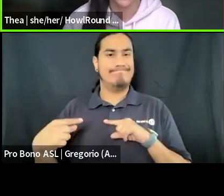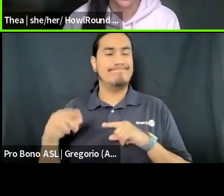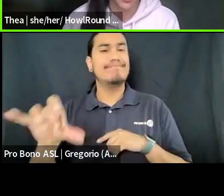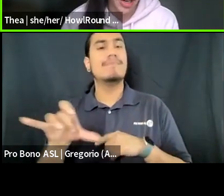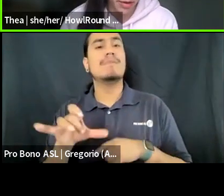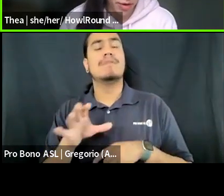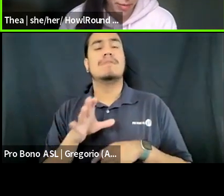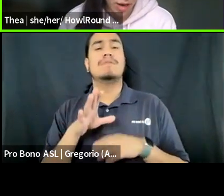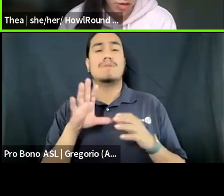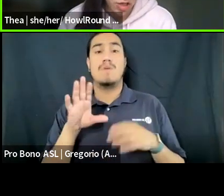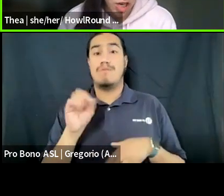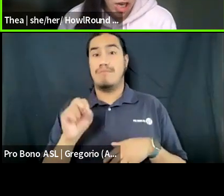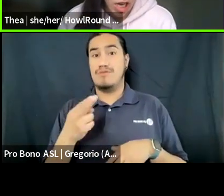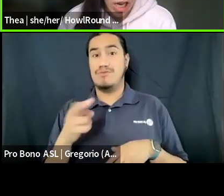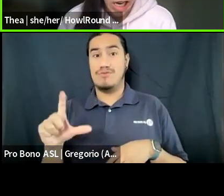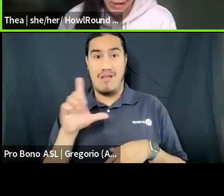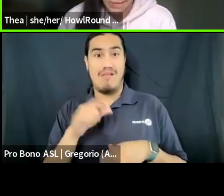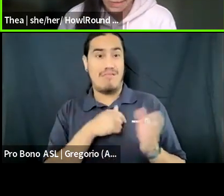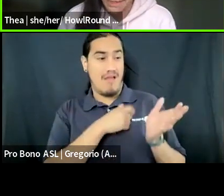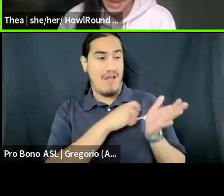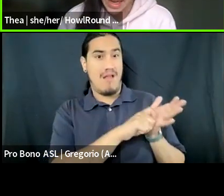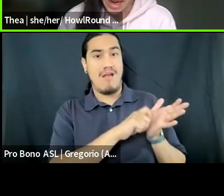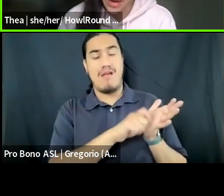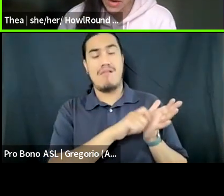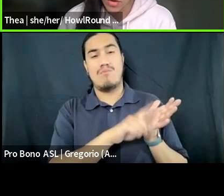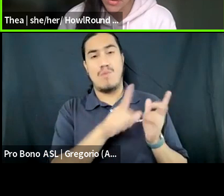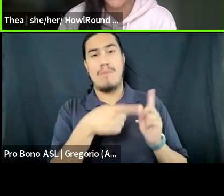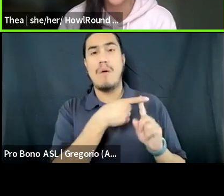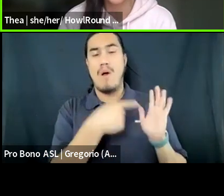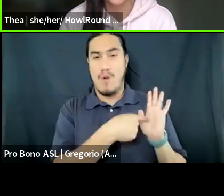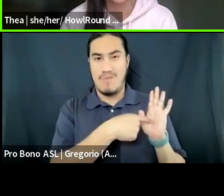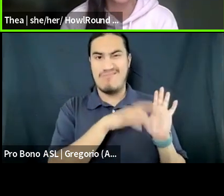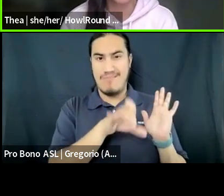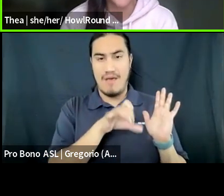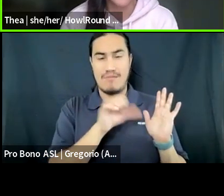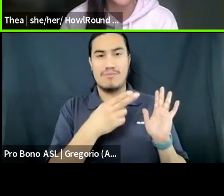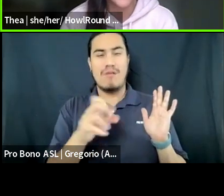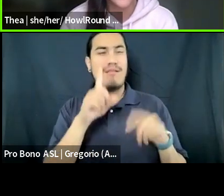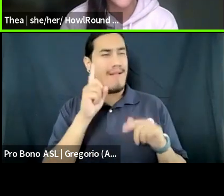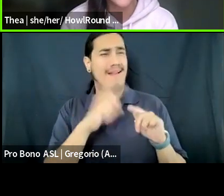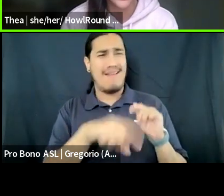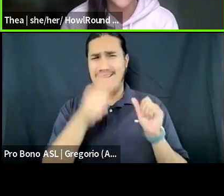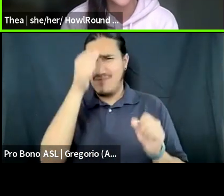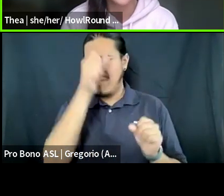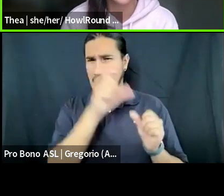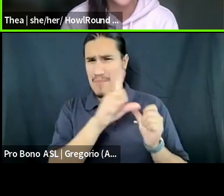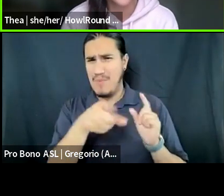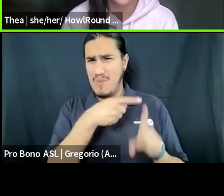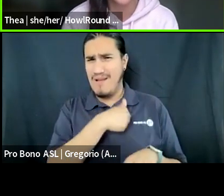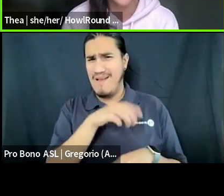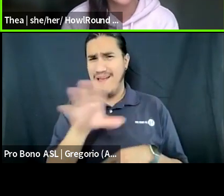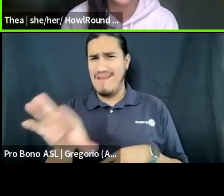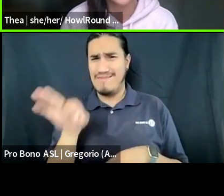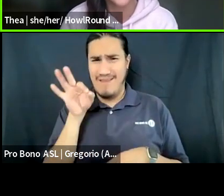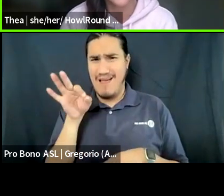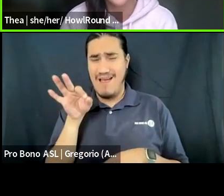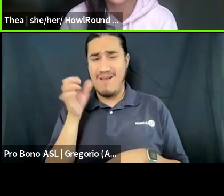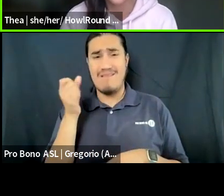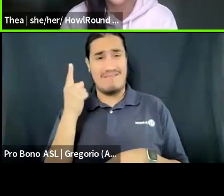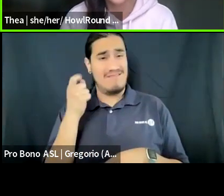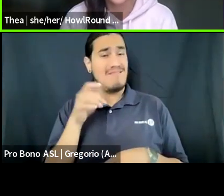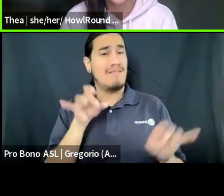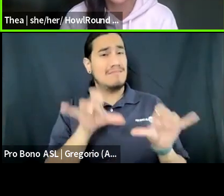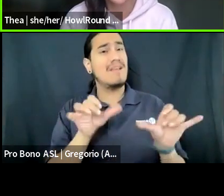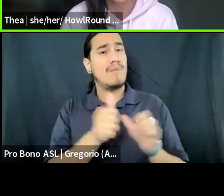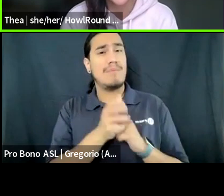The shell that I wrote about, I don't remember when I found it. I stayed with my parents for a while